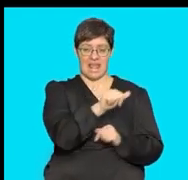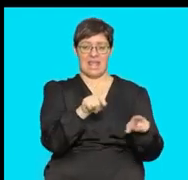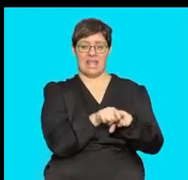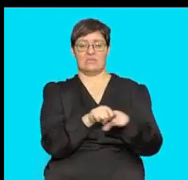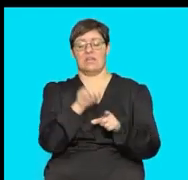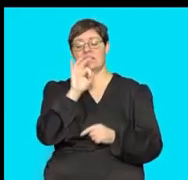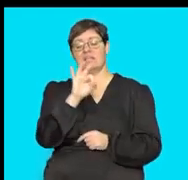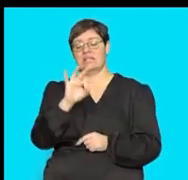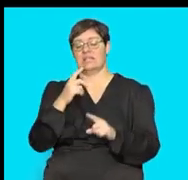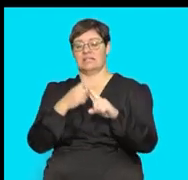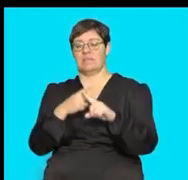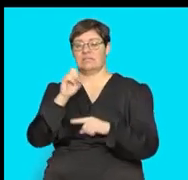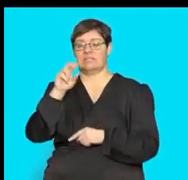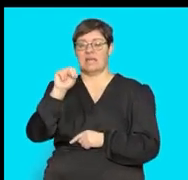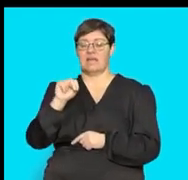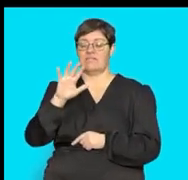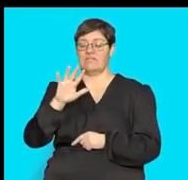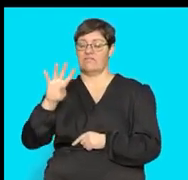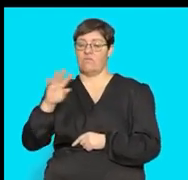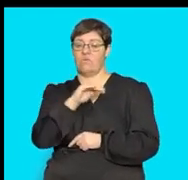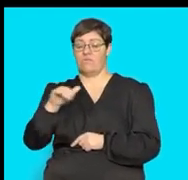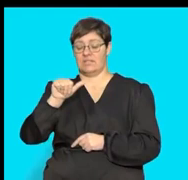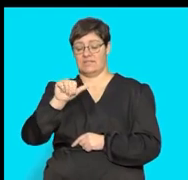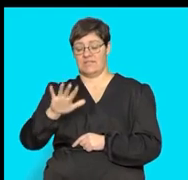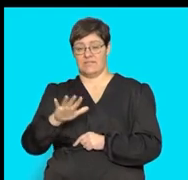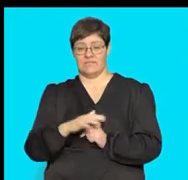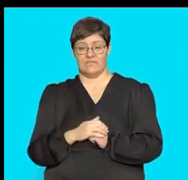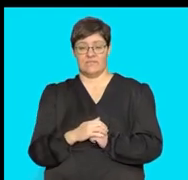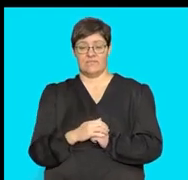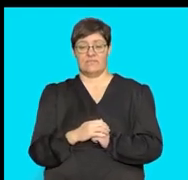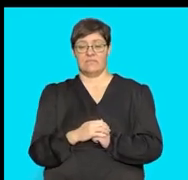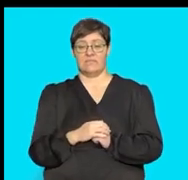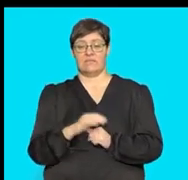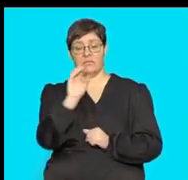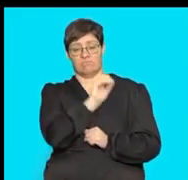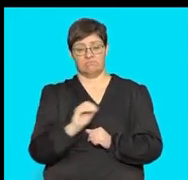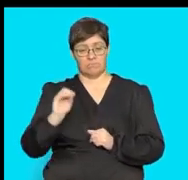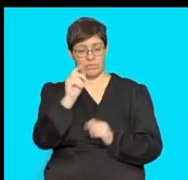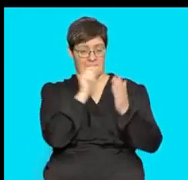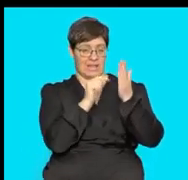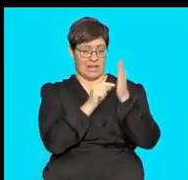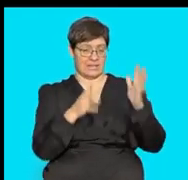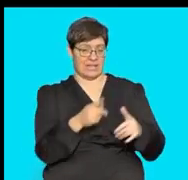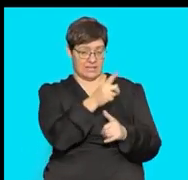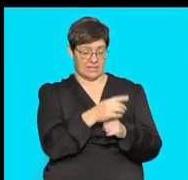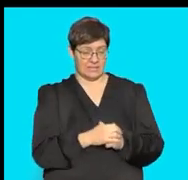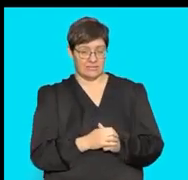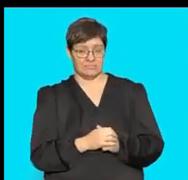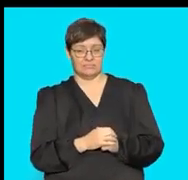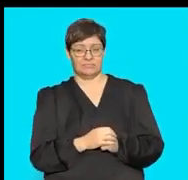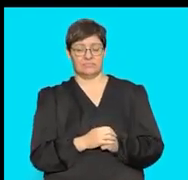So 33 times sine of 54 over 65. We've got to put this into our